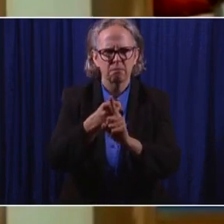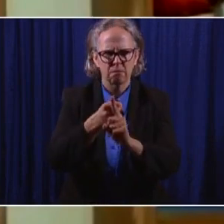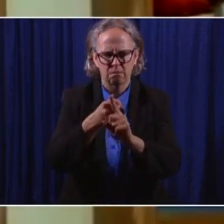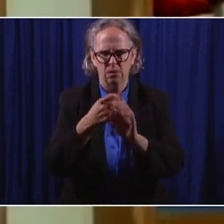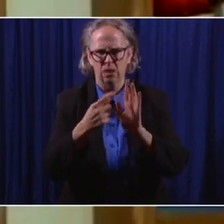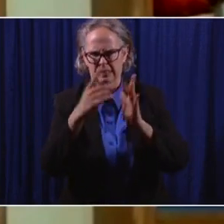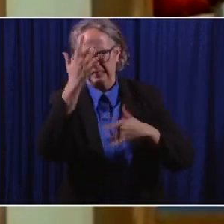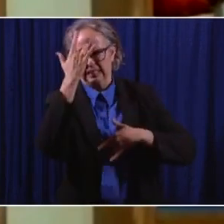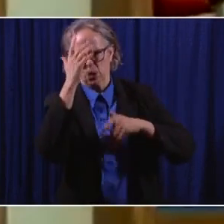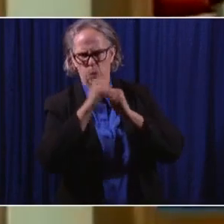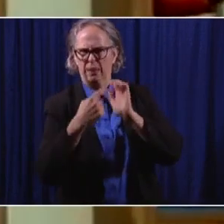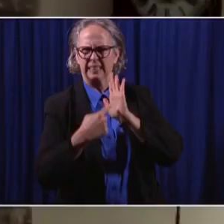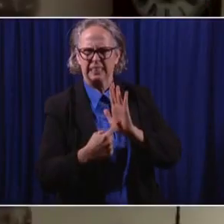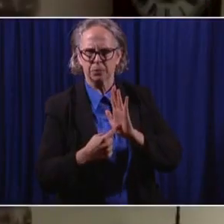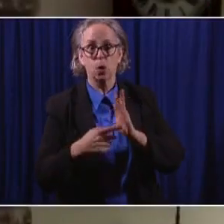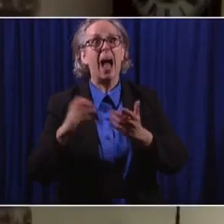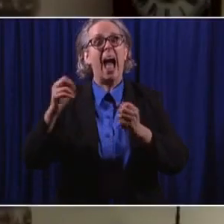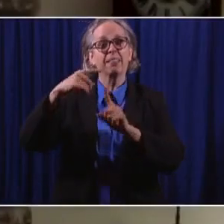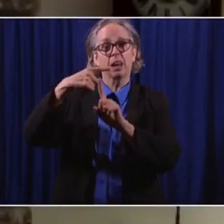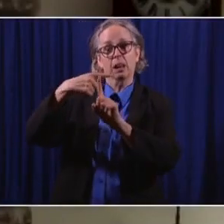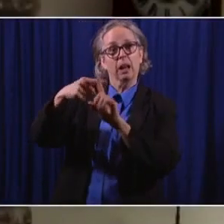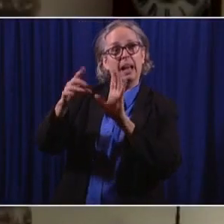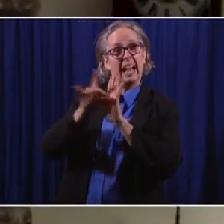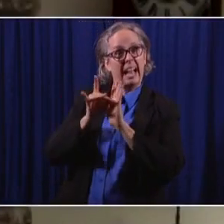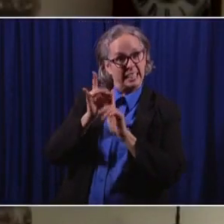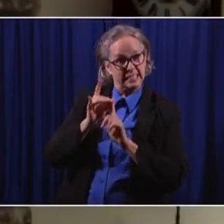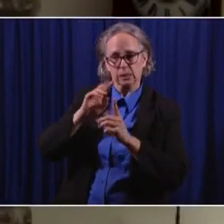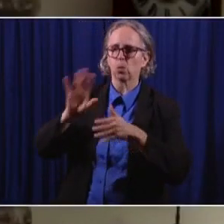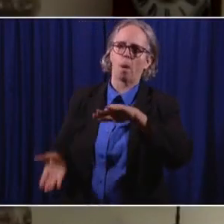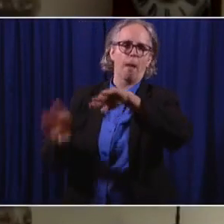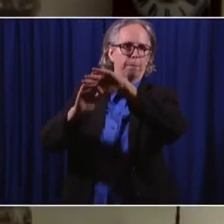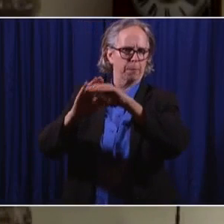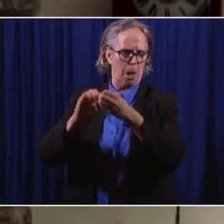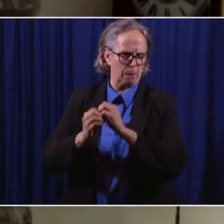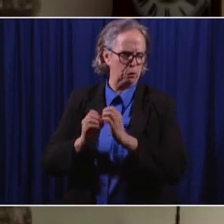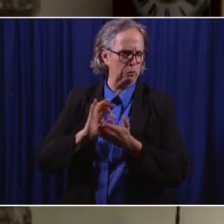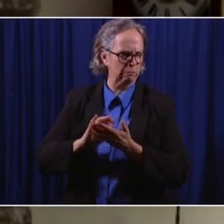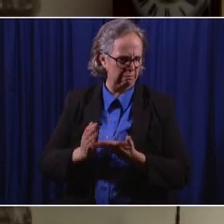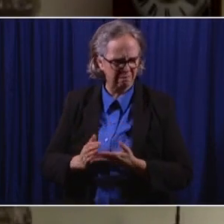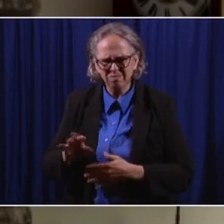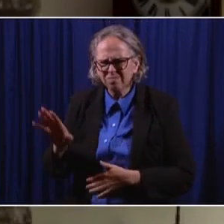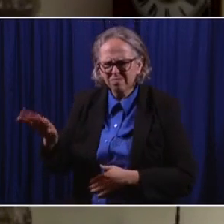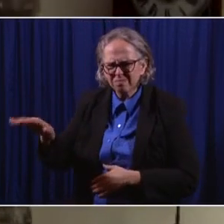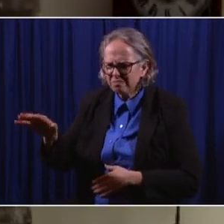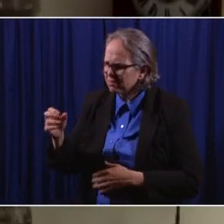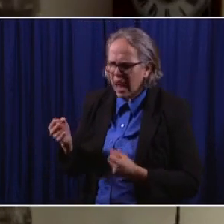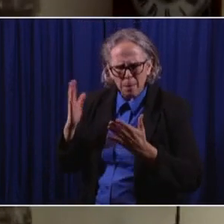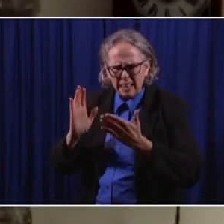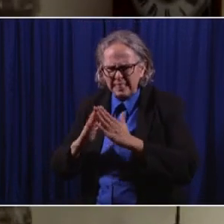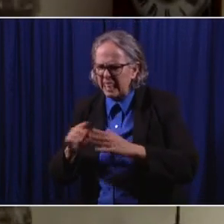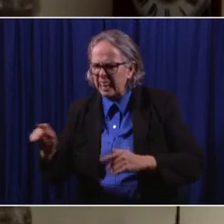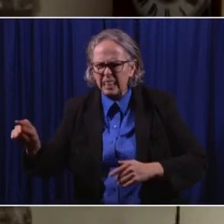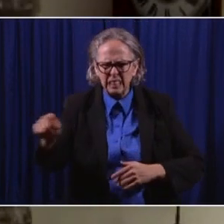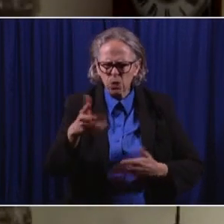cases. And how many cities are we looking at that now?